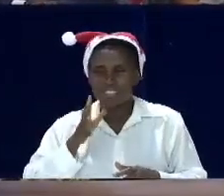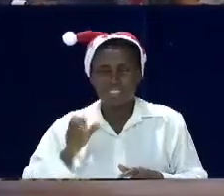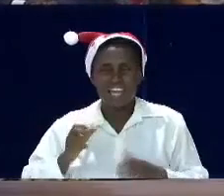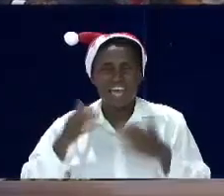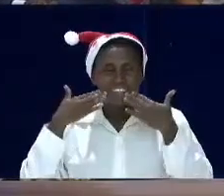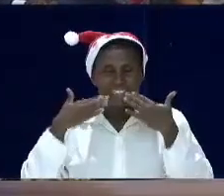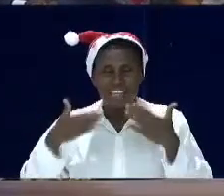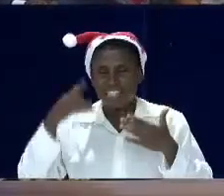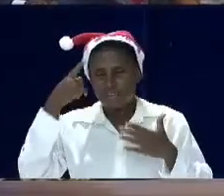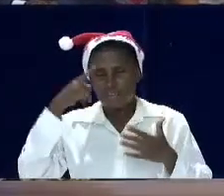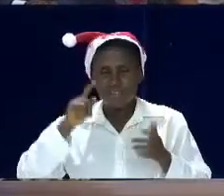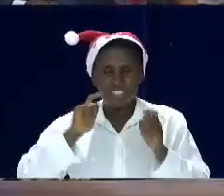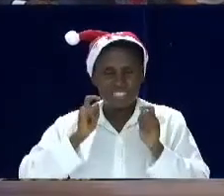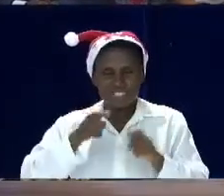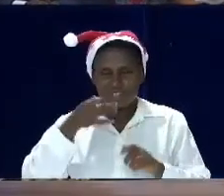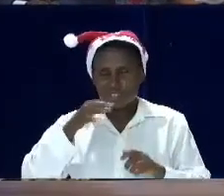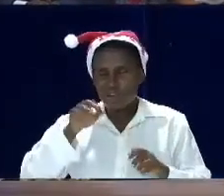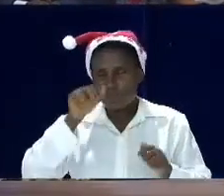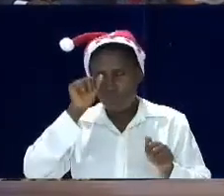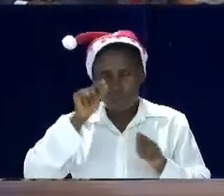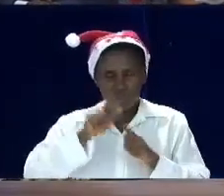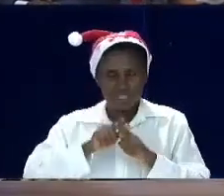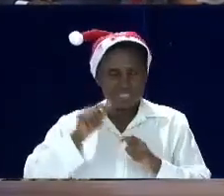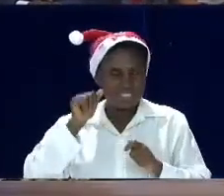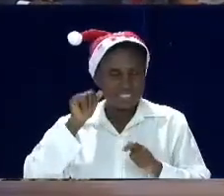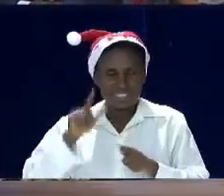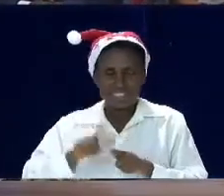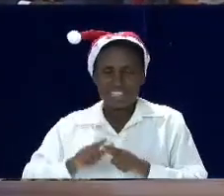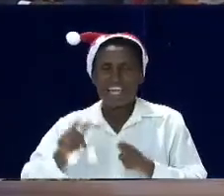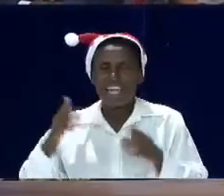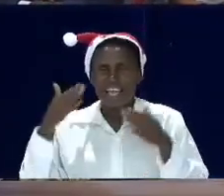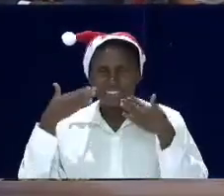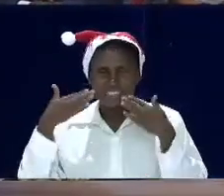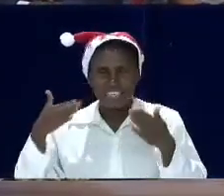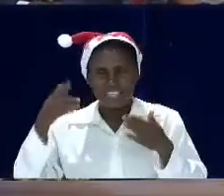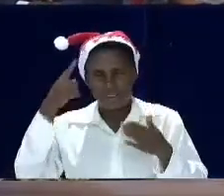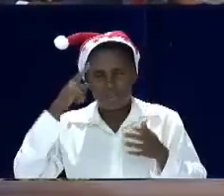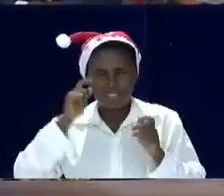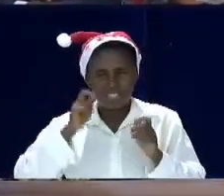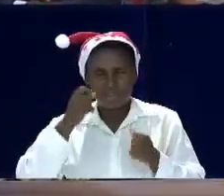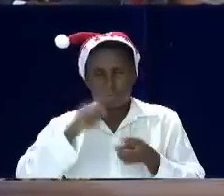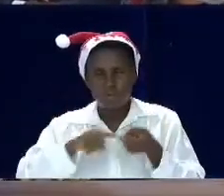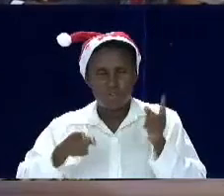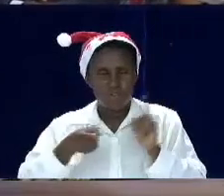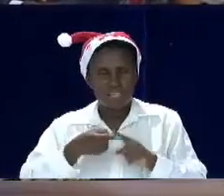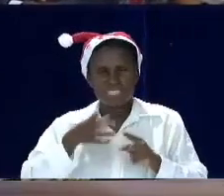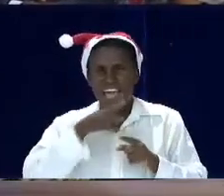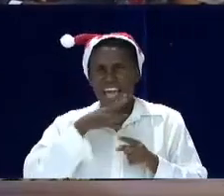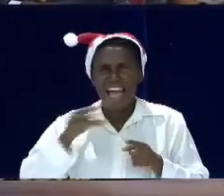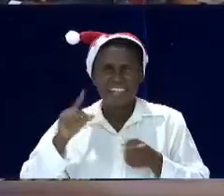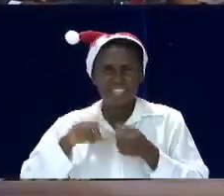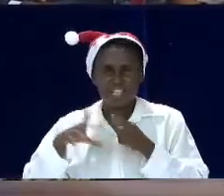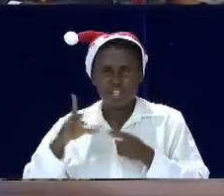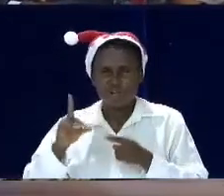for the gift of brothers and sisters. Thank you for the gift of friends and loved ones.